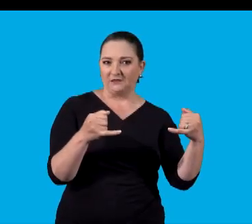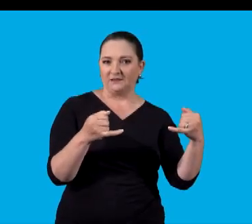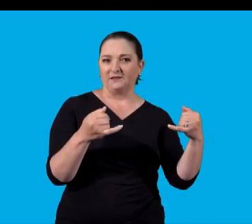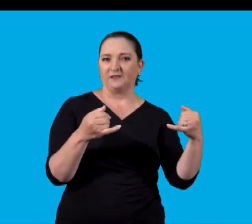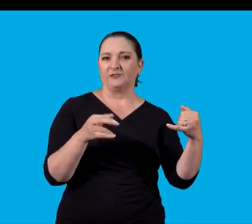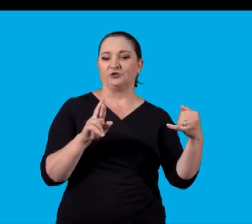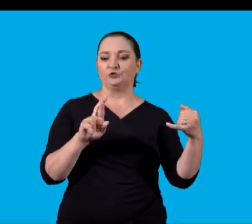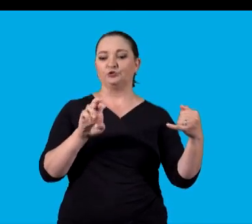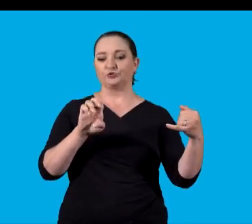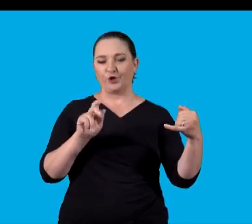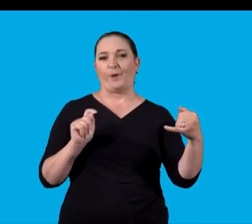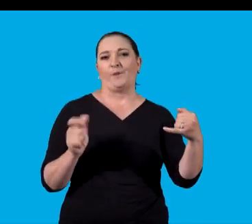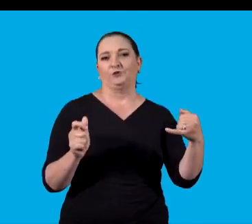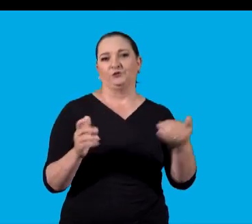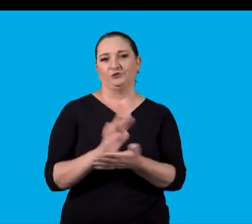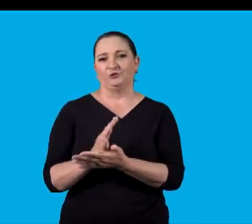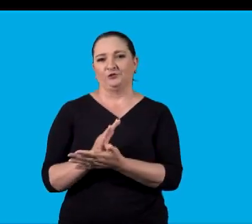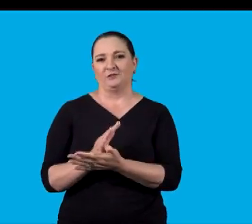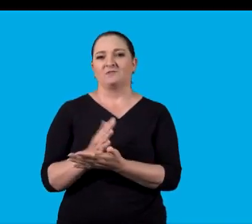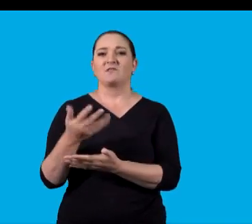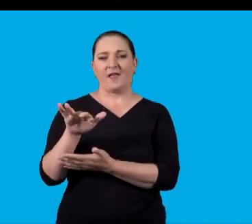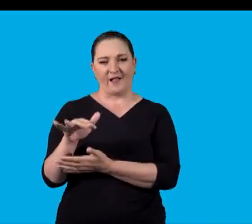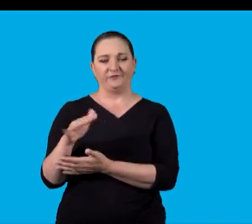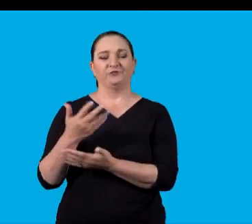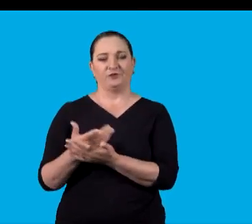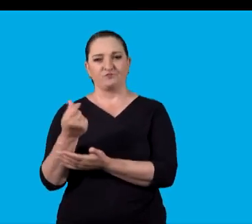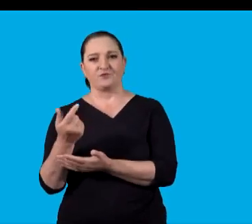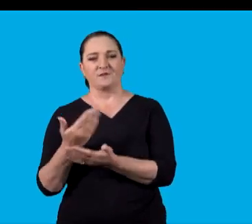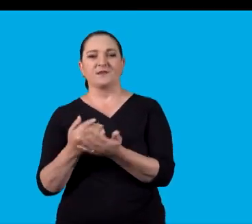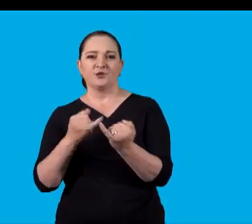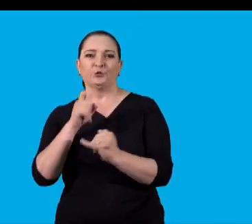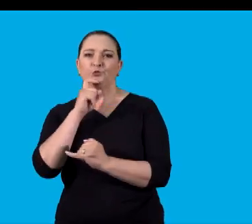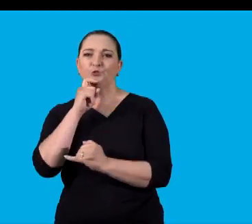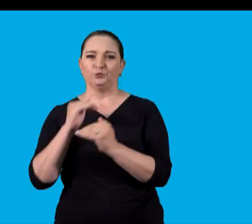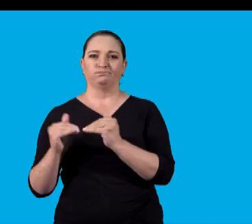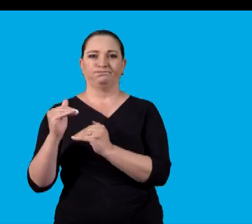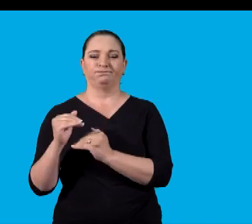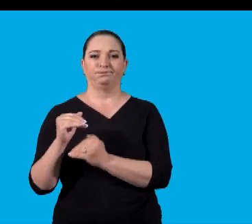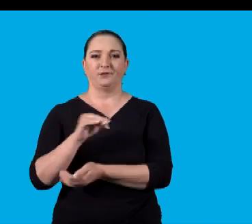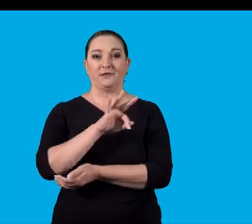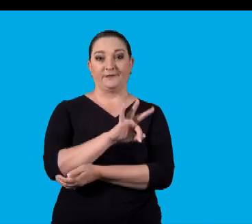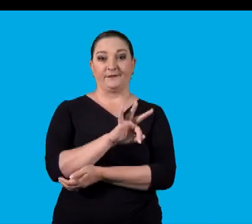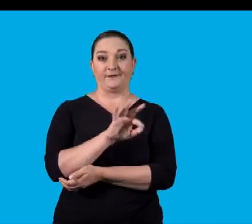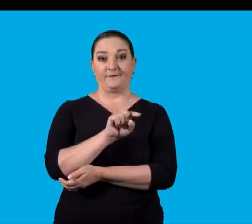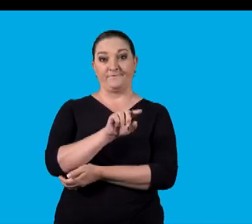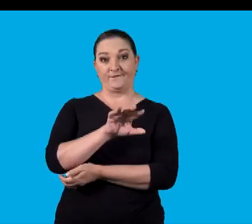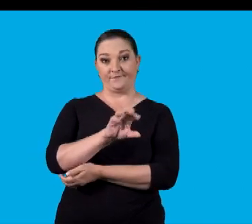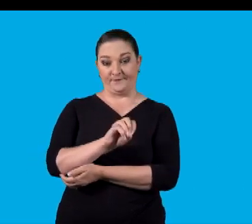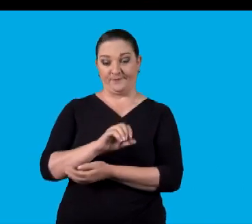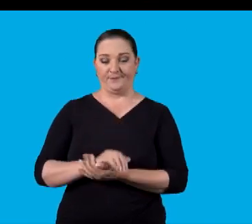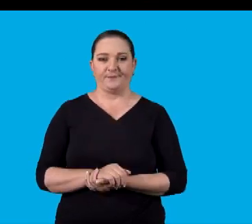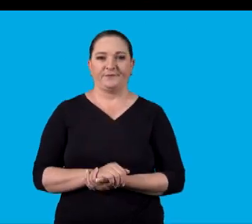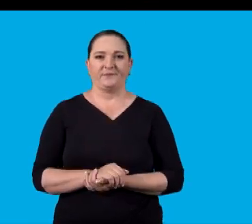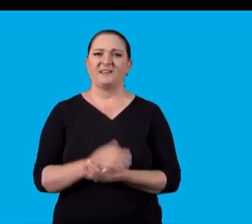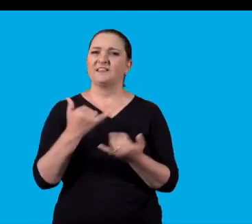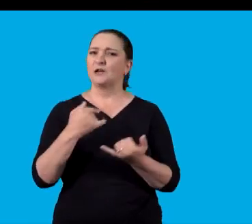bottom. If on the first line you have the repurchase of shares, so you can get the average price here and still use it at the top here, and